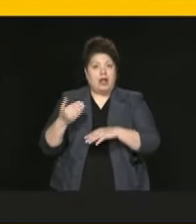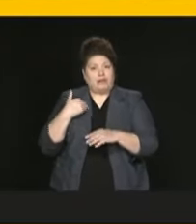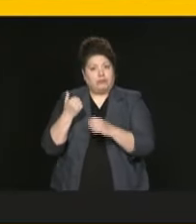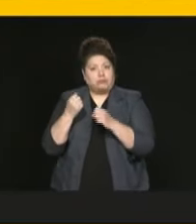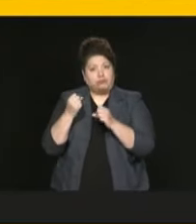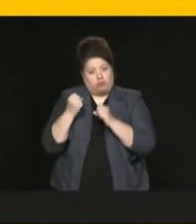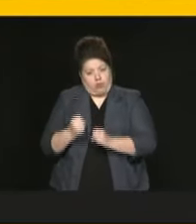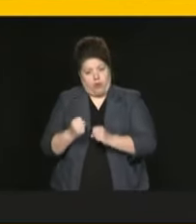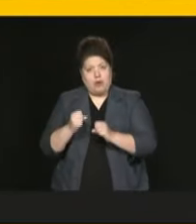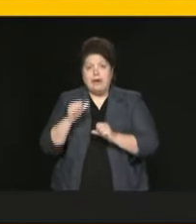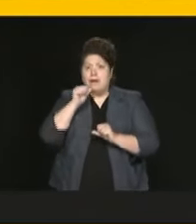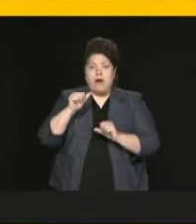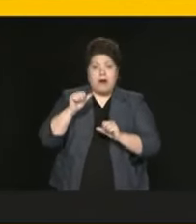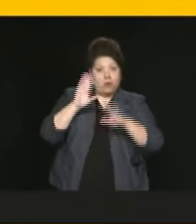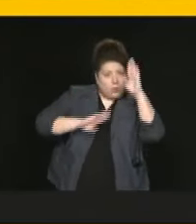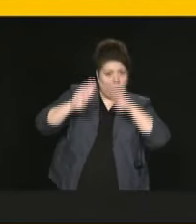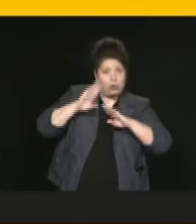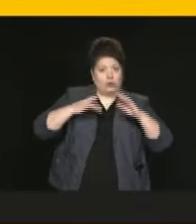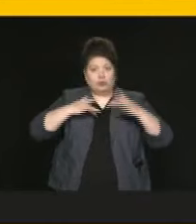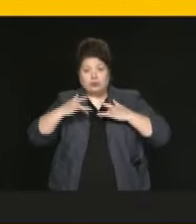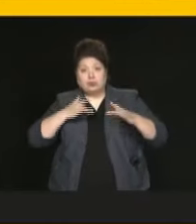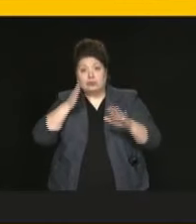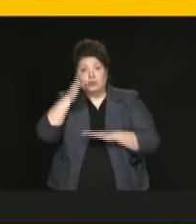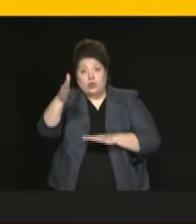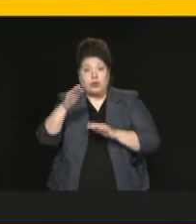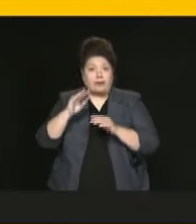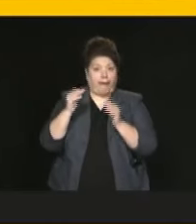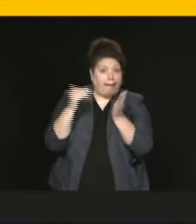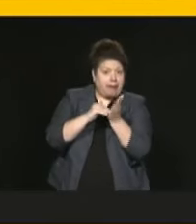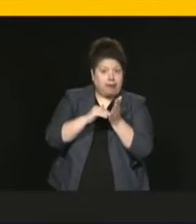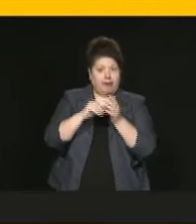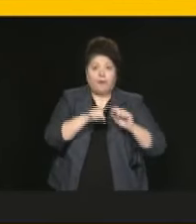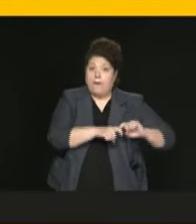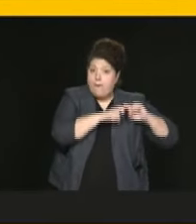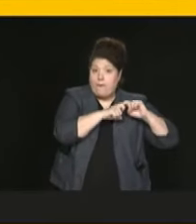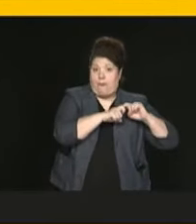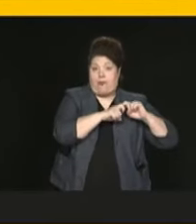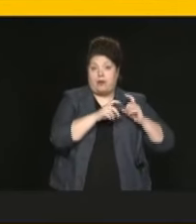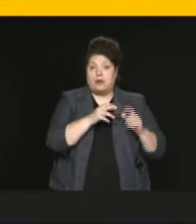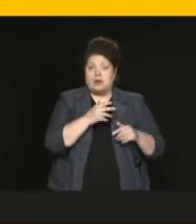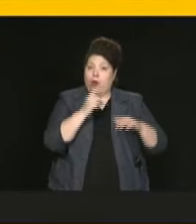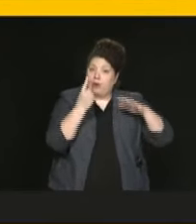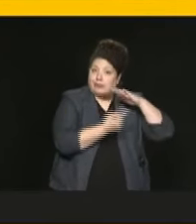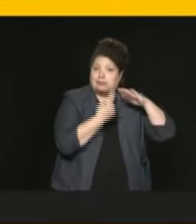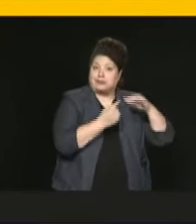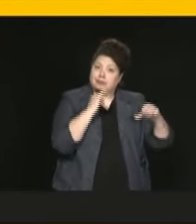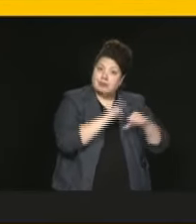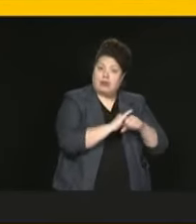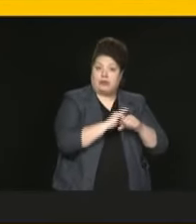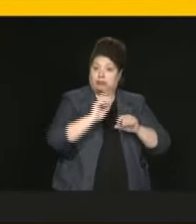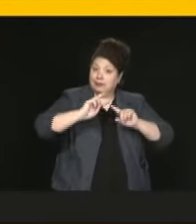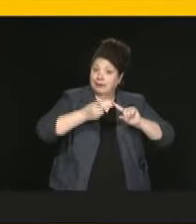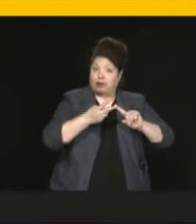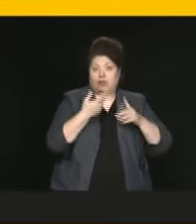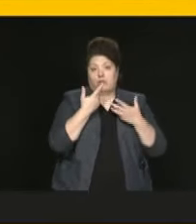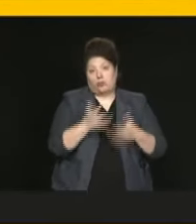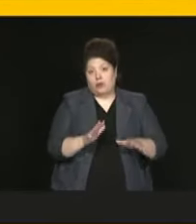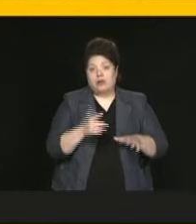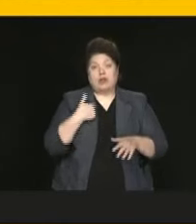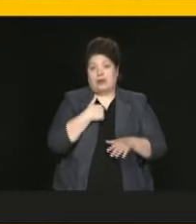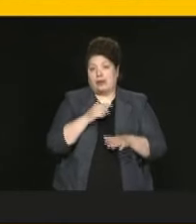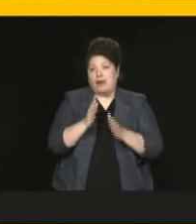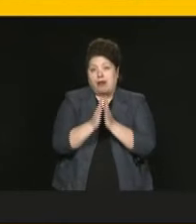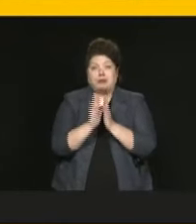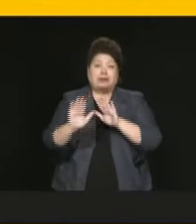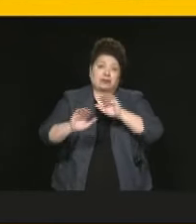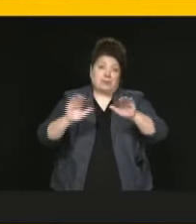additional shutdown measures. And we're asking people to do and to be a little more patient. We're not out of the woods. And if you ask any of our